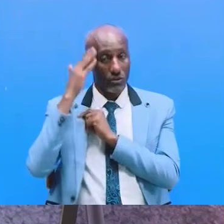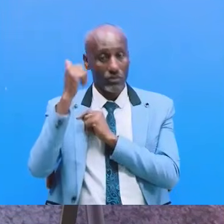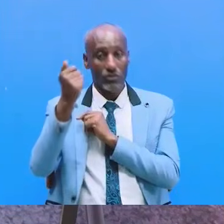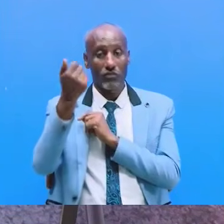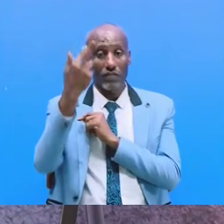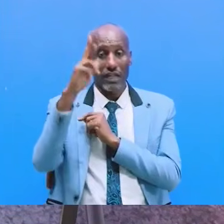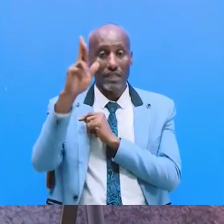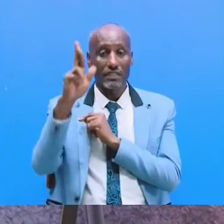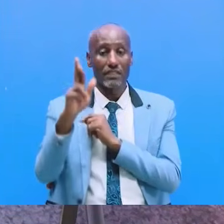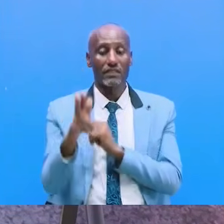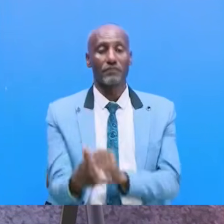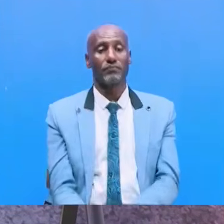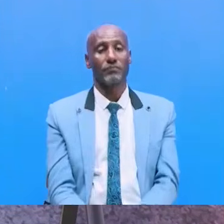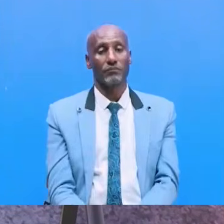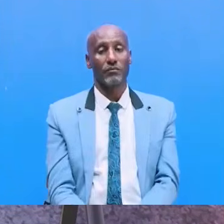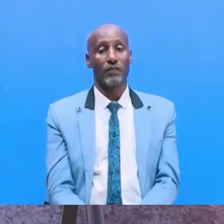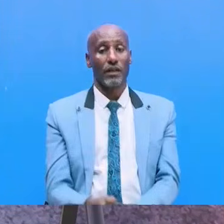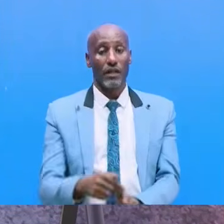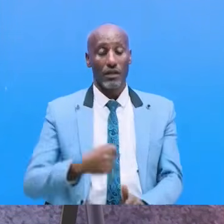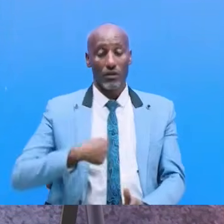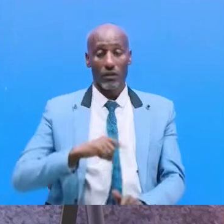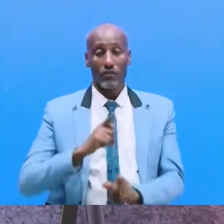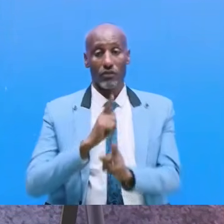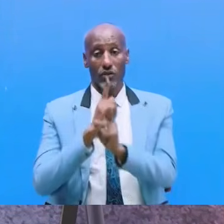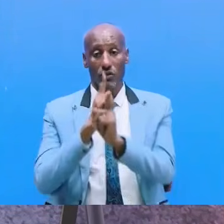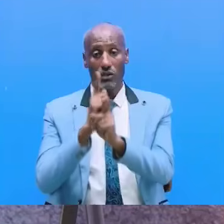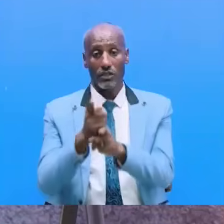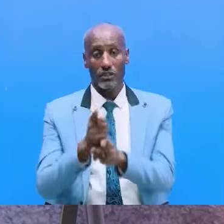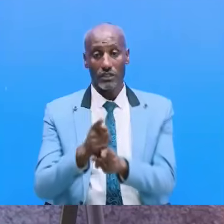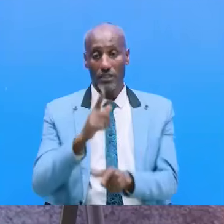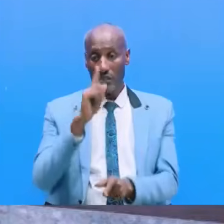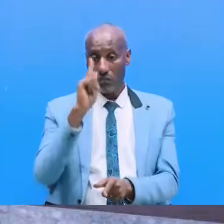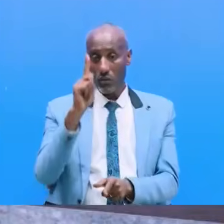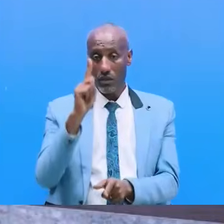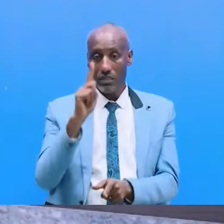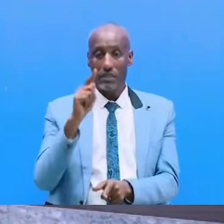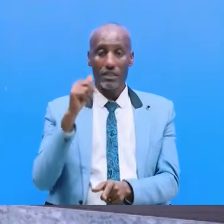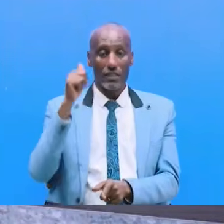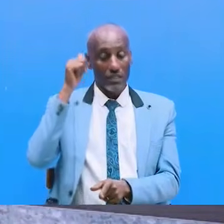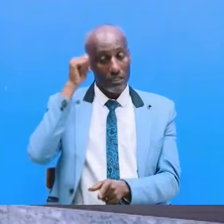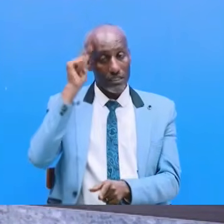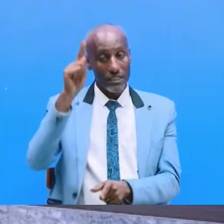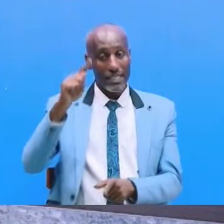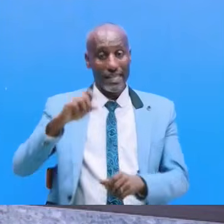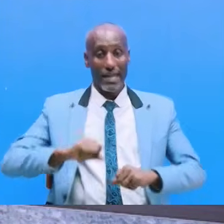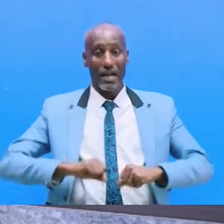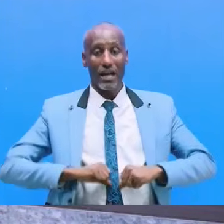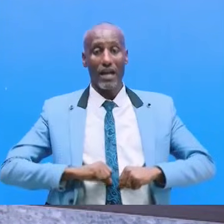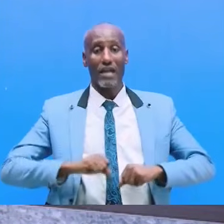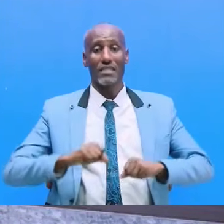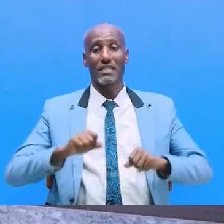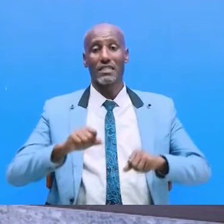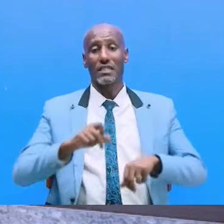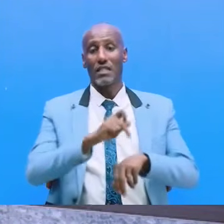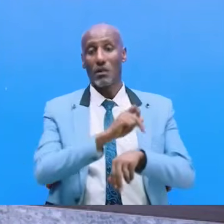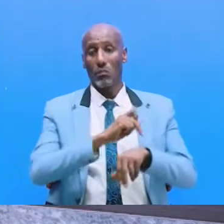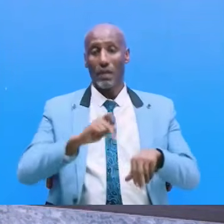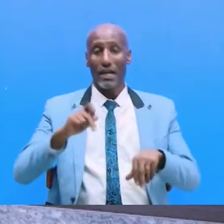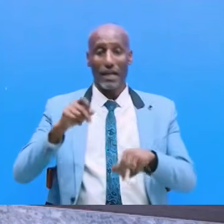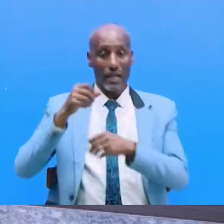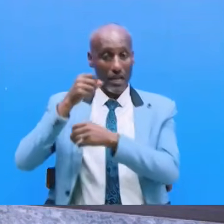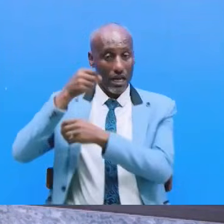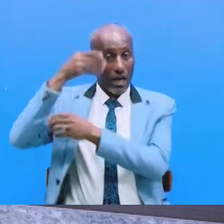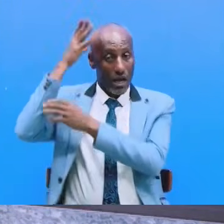me give you correction. So, question number 1, she has blank umbrella. She has